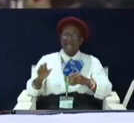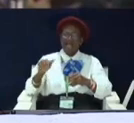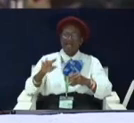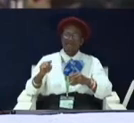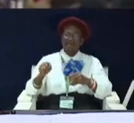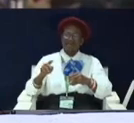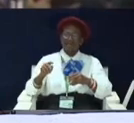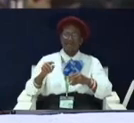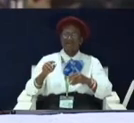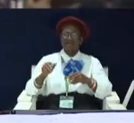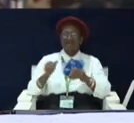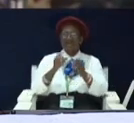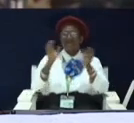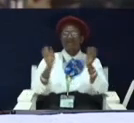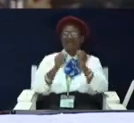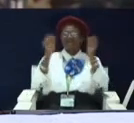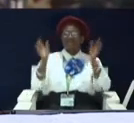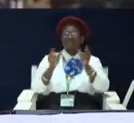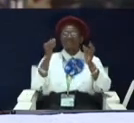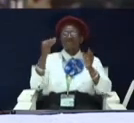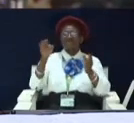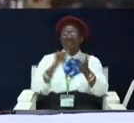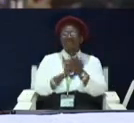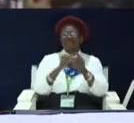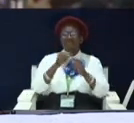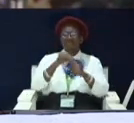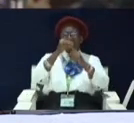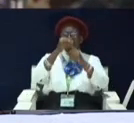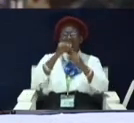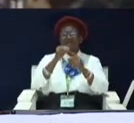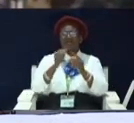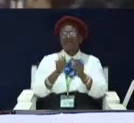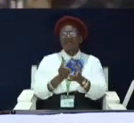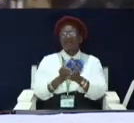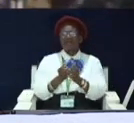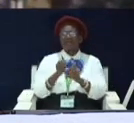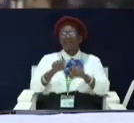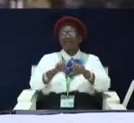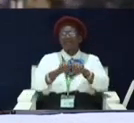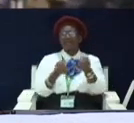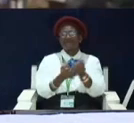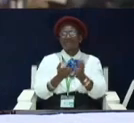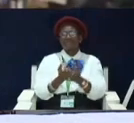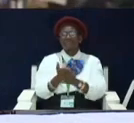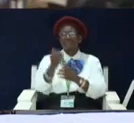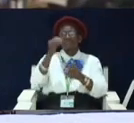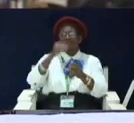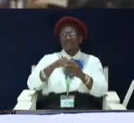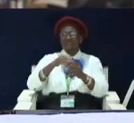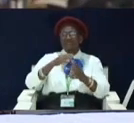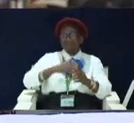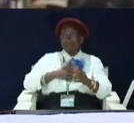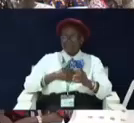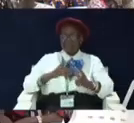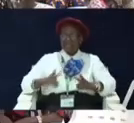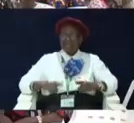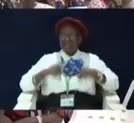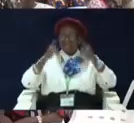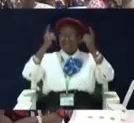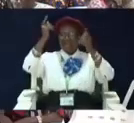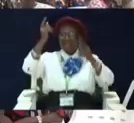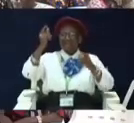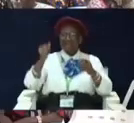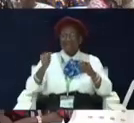special breakthrough in my life. Ajale yi je ajodun ati